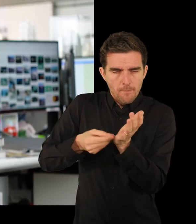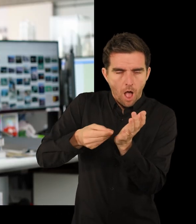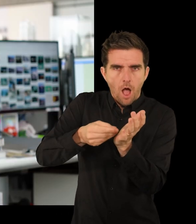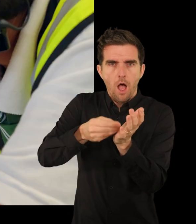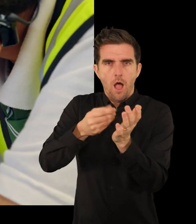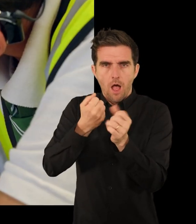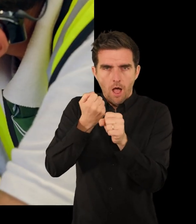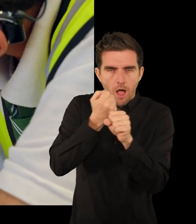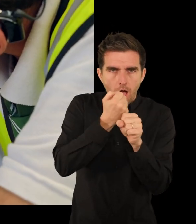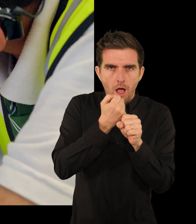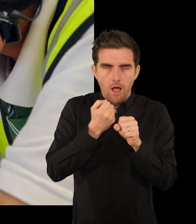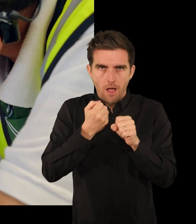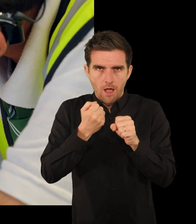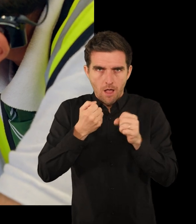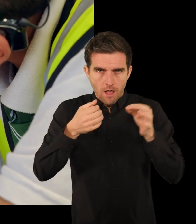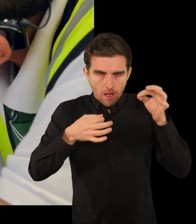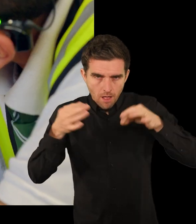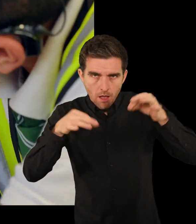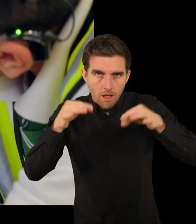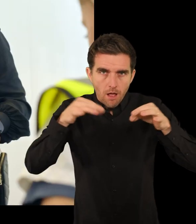It's mark making.